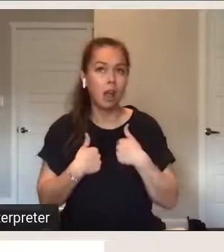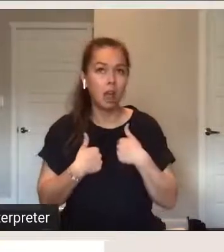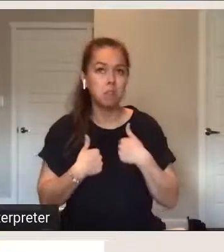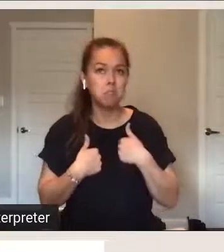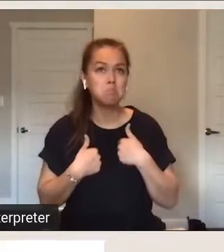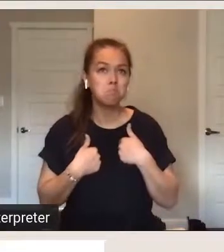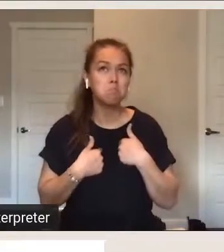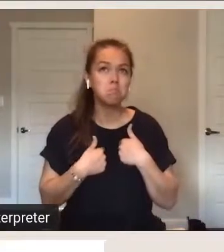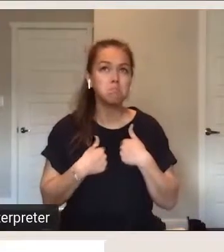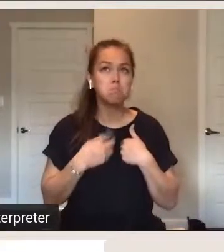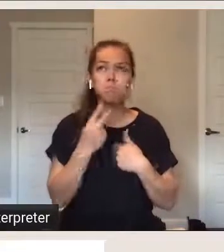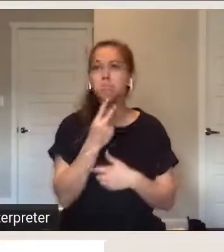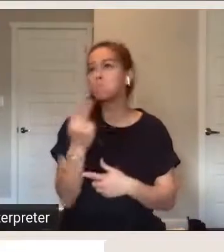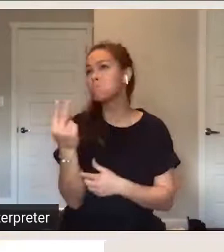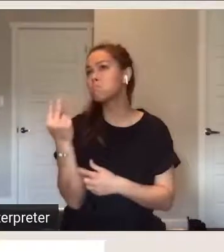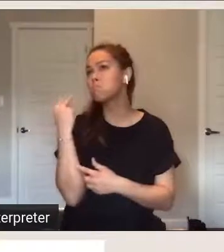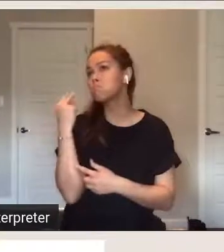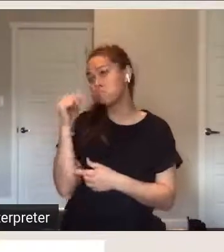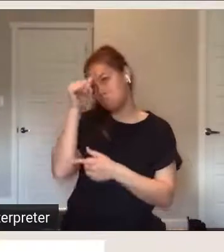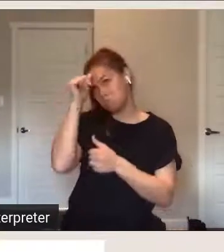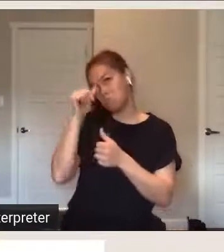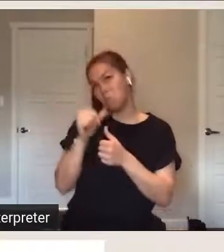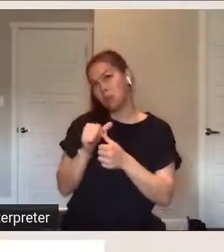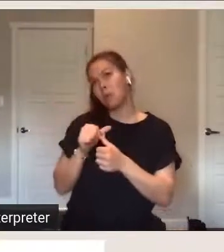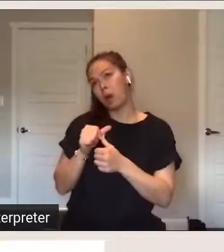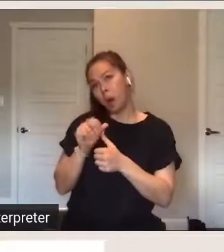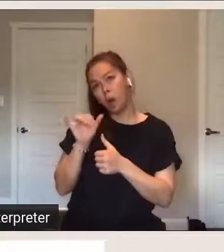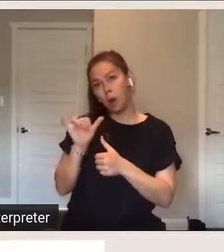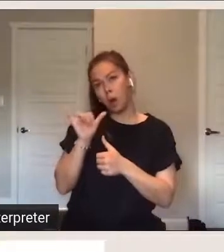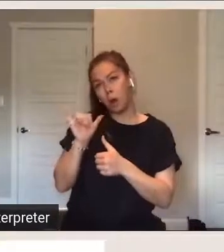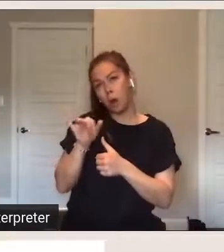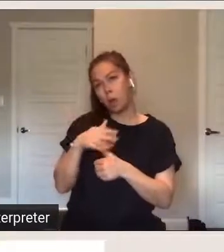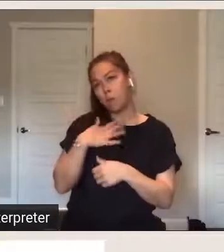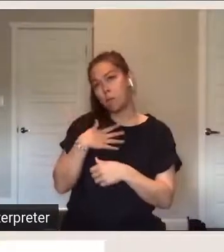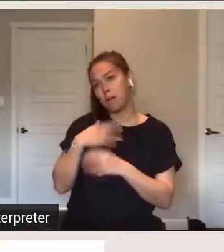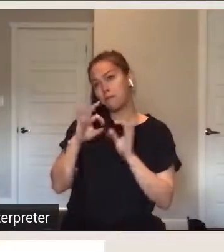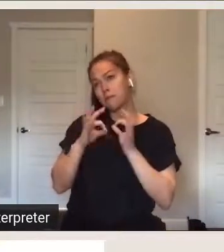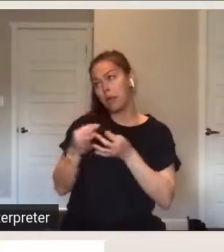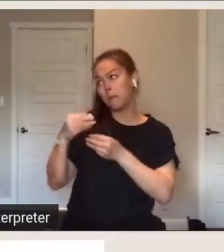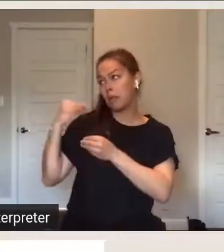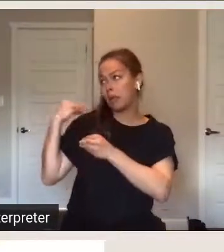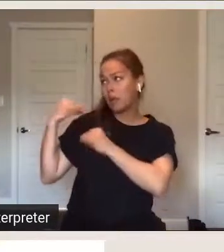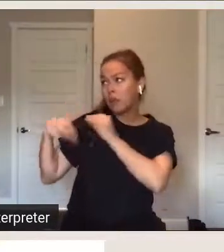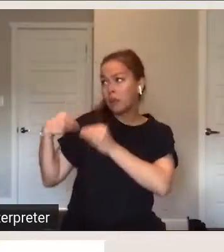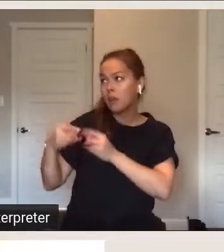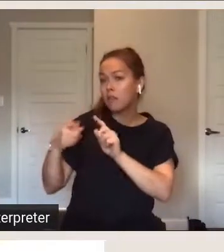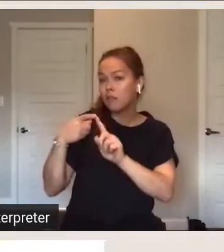maybe ancestors were from would be like a campfire or just like a smoky fire and just